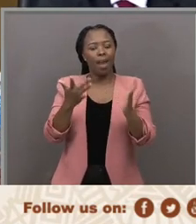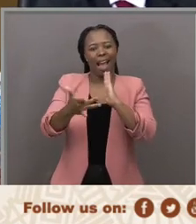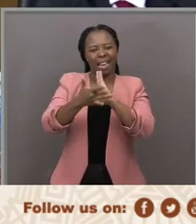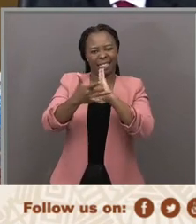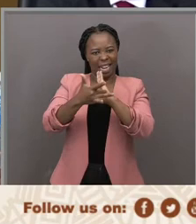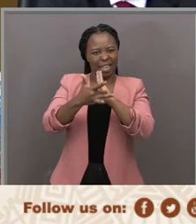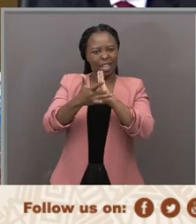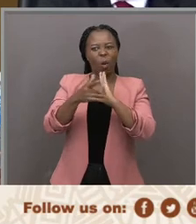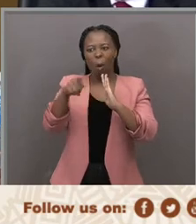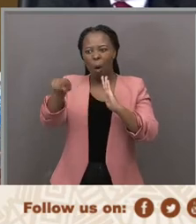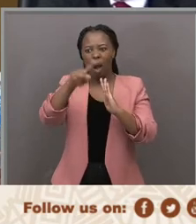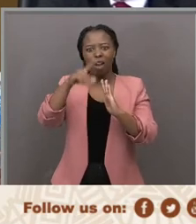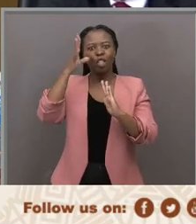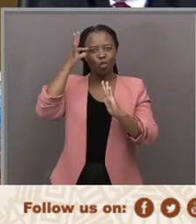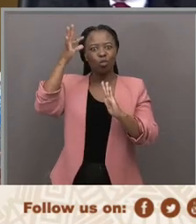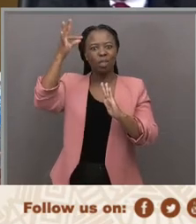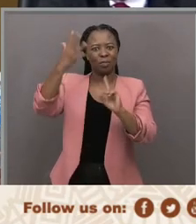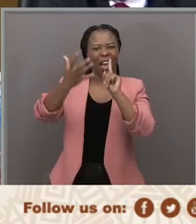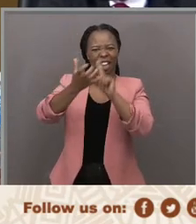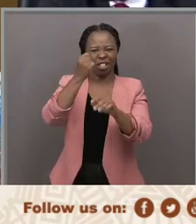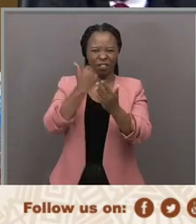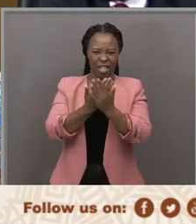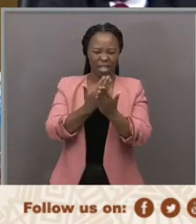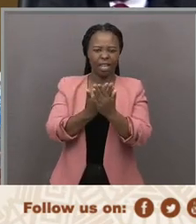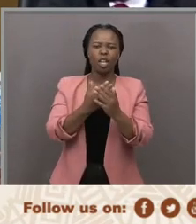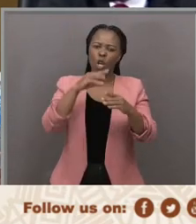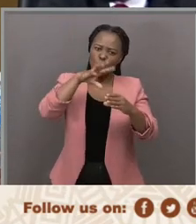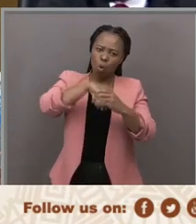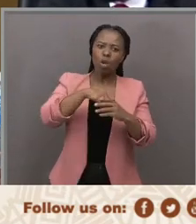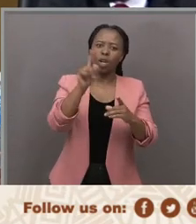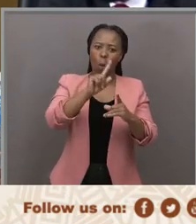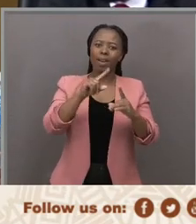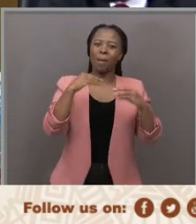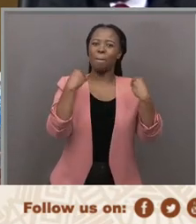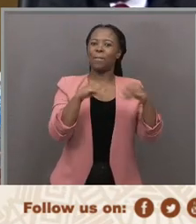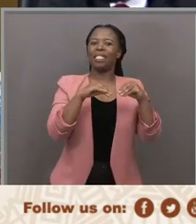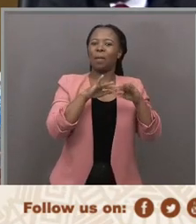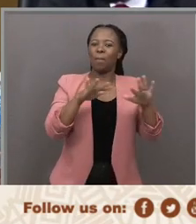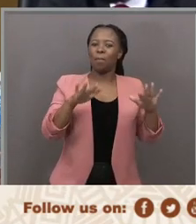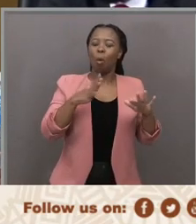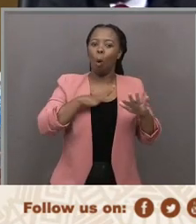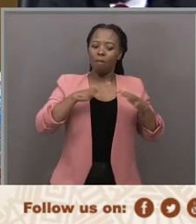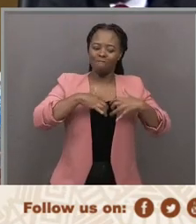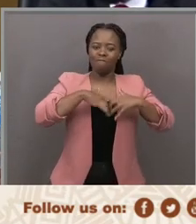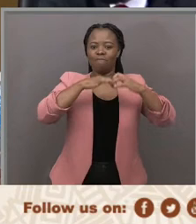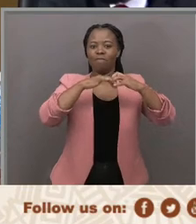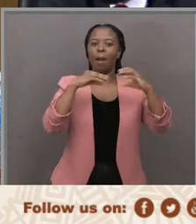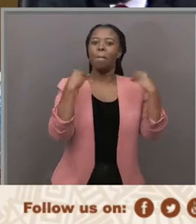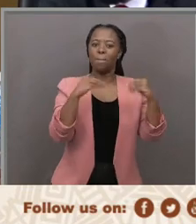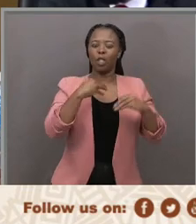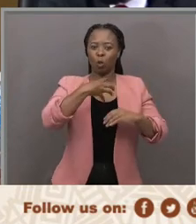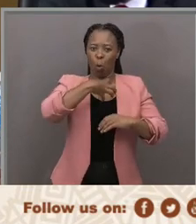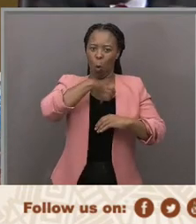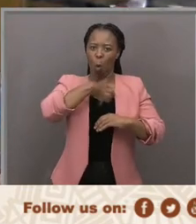their dreams, including those who are entrepreneurs who want to build their own businesses. So